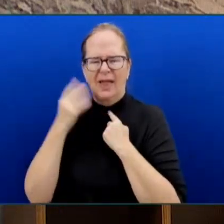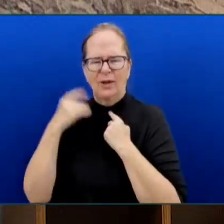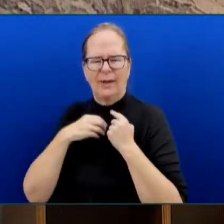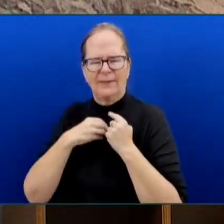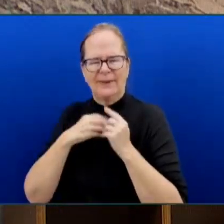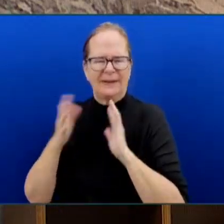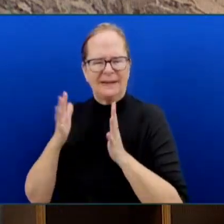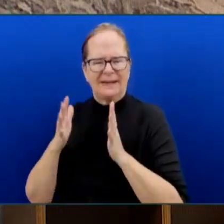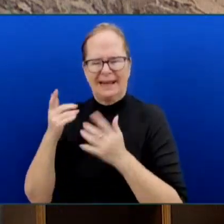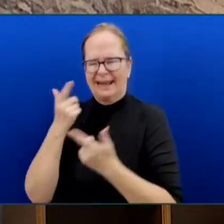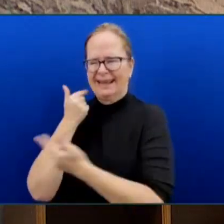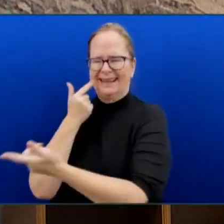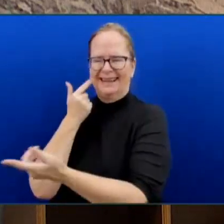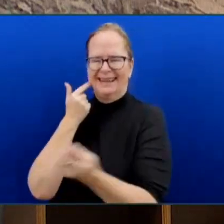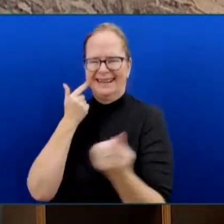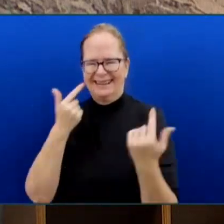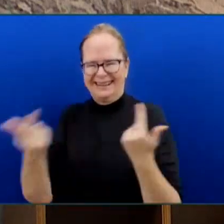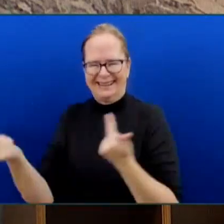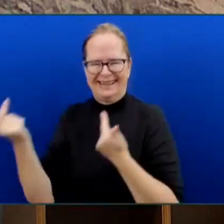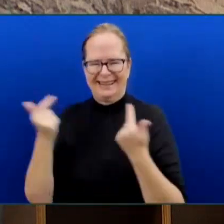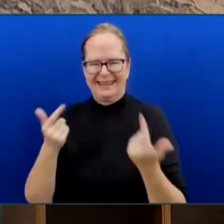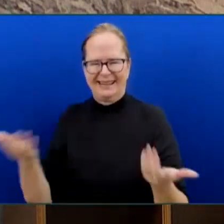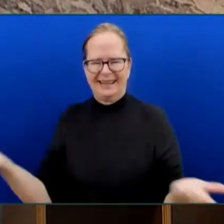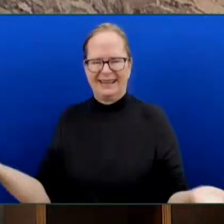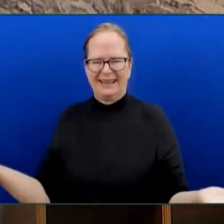Have some water, member. Drink some water.